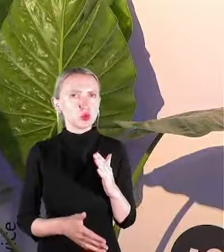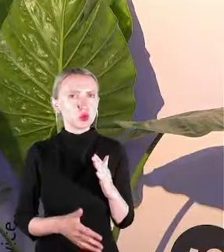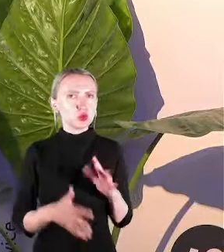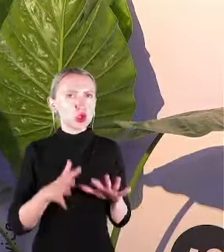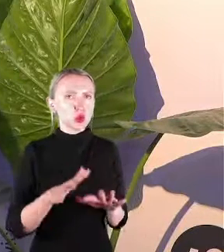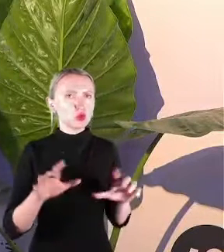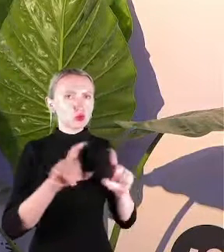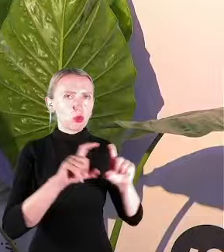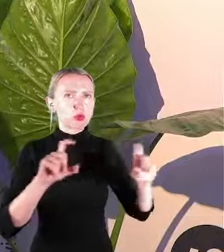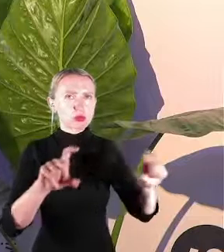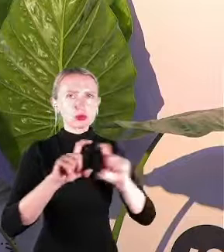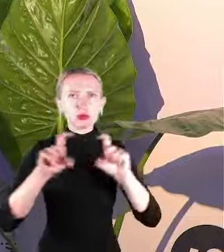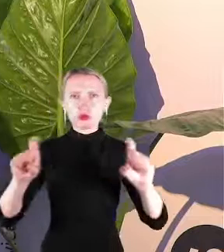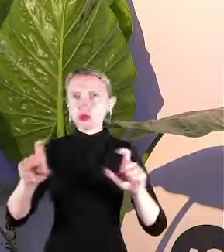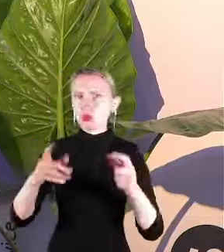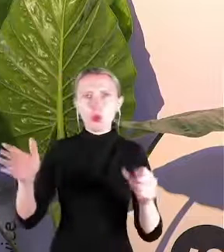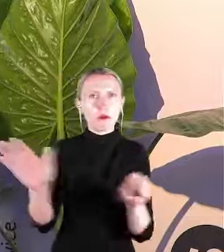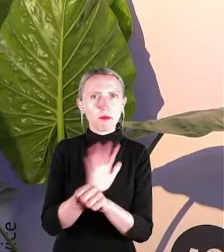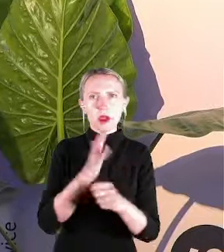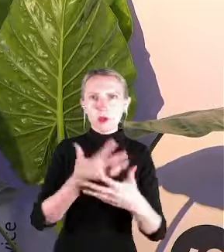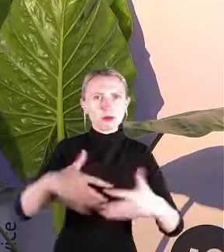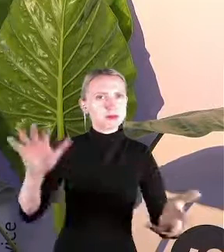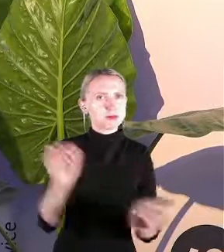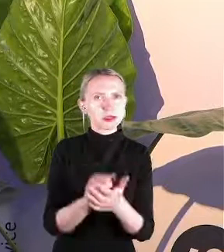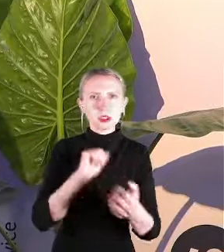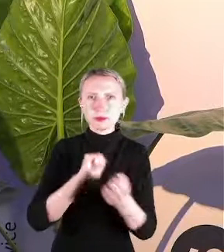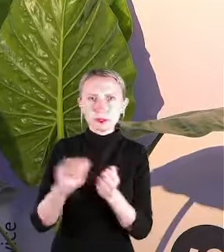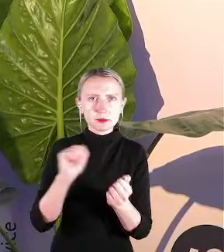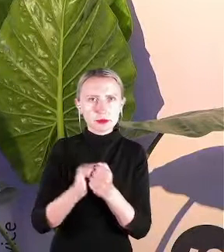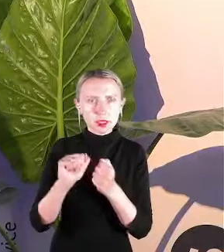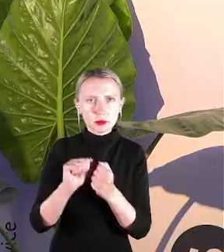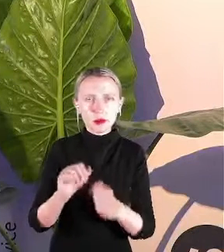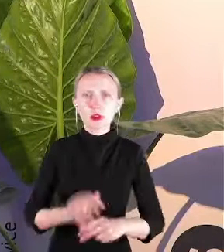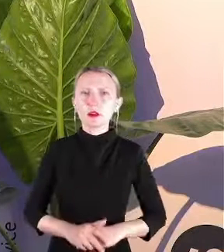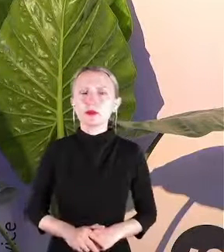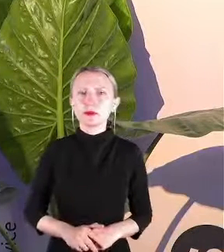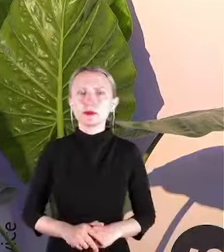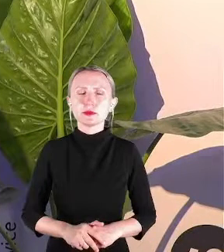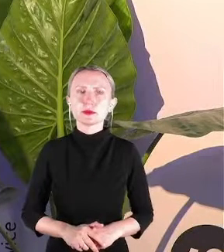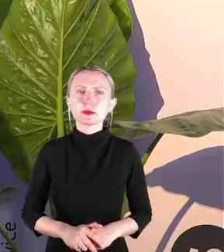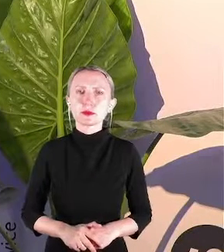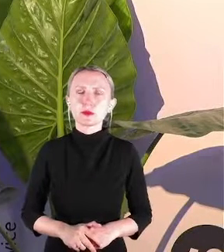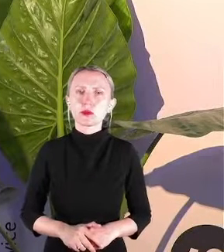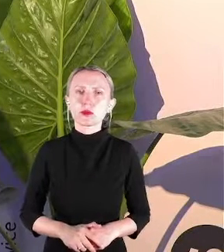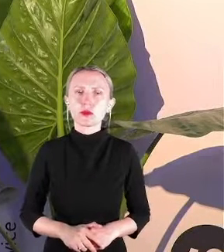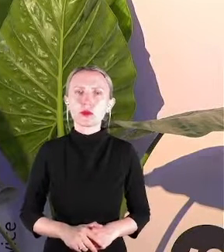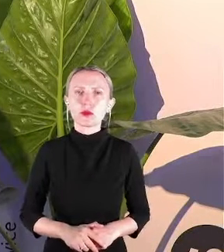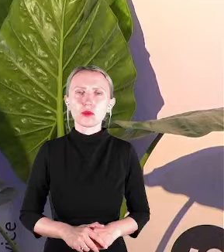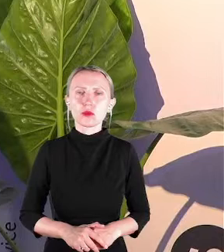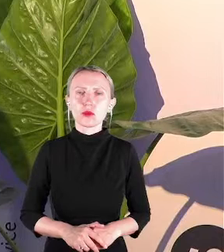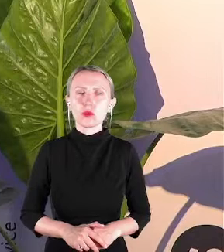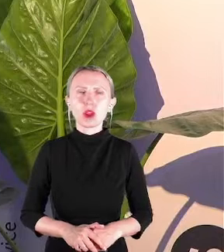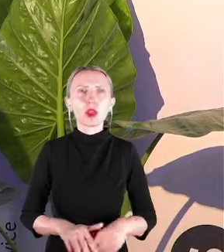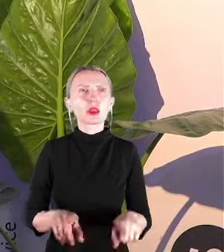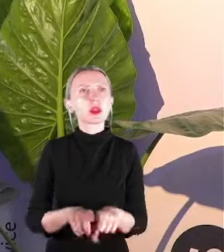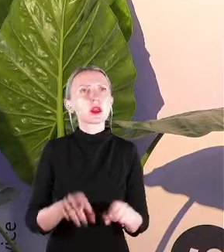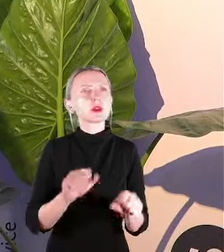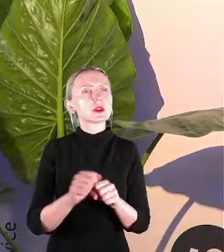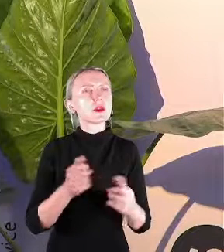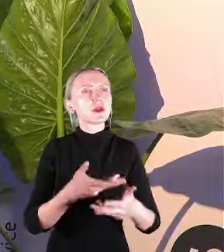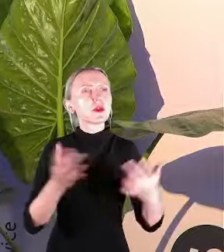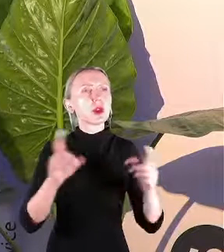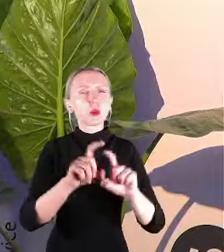I guess it is a bit of a problem in Poland as well. You have beautiful buildings that, because of the lack of care, they are being demolished